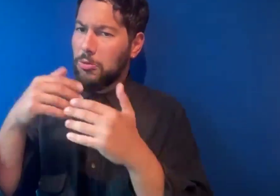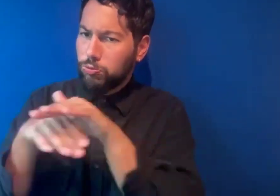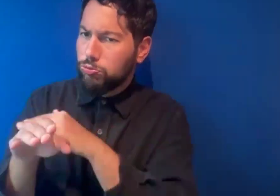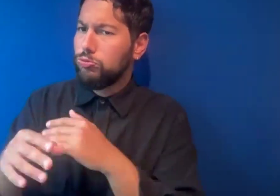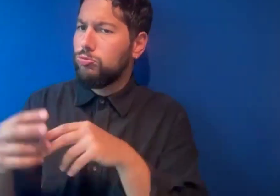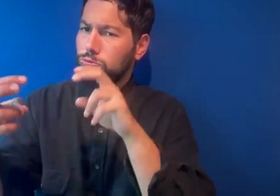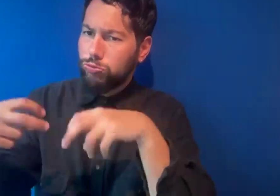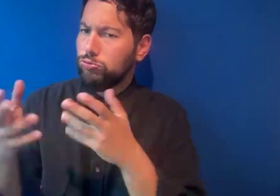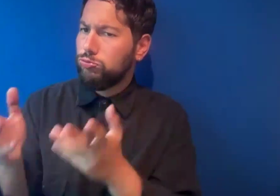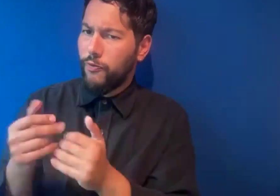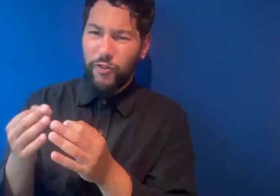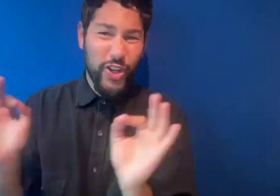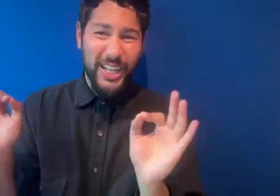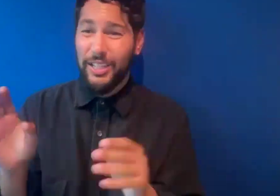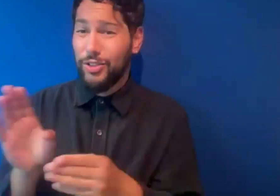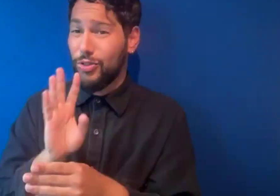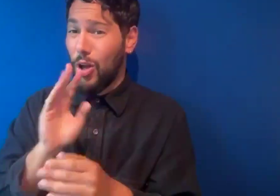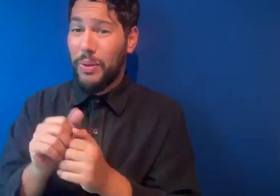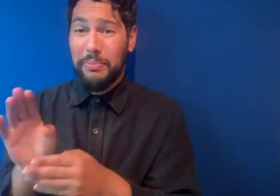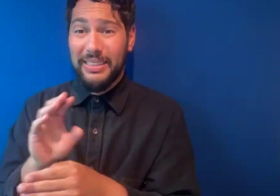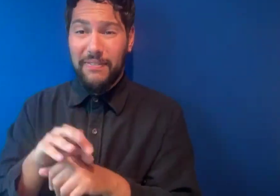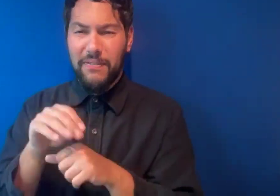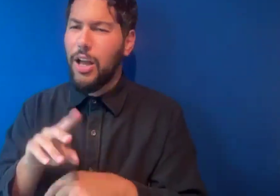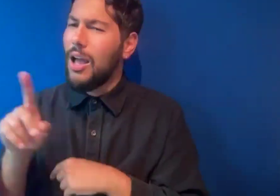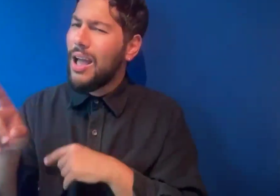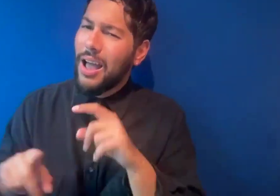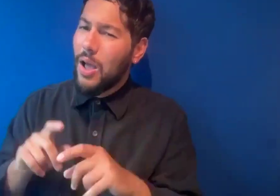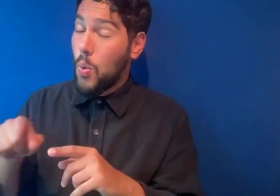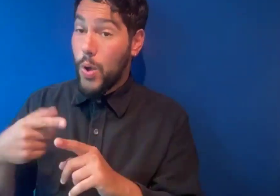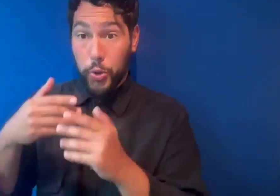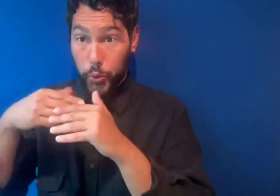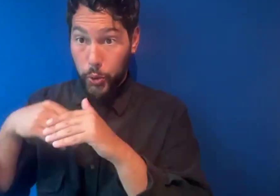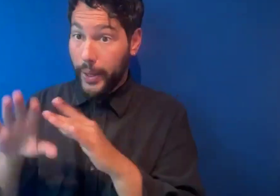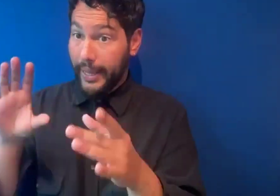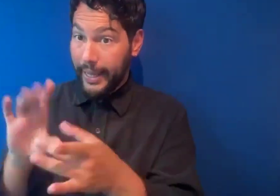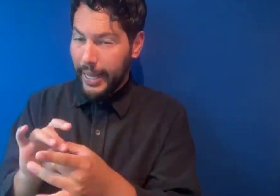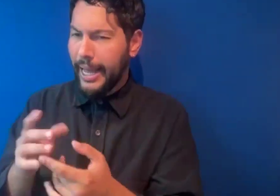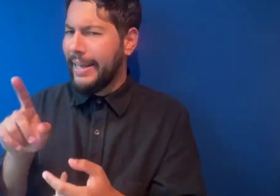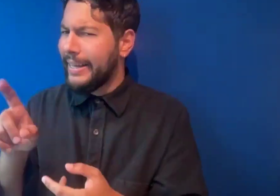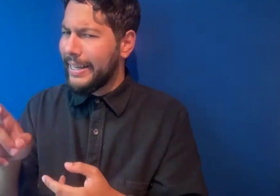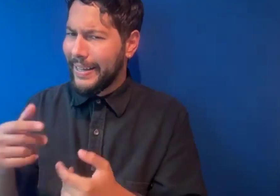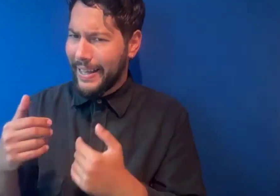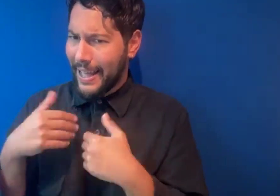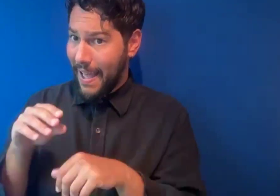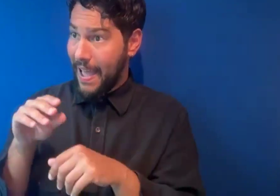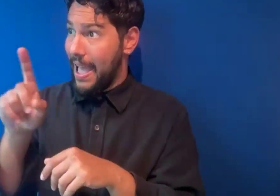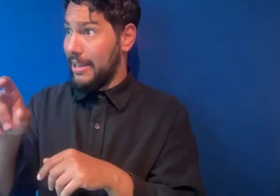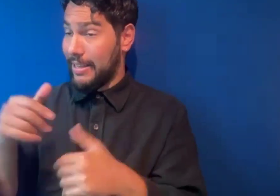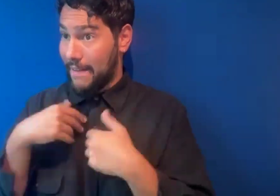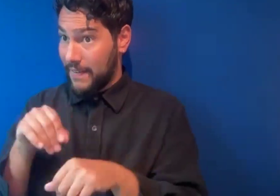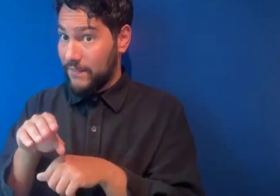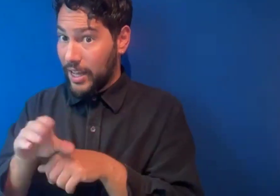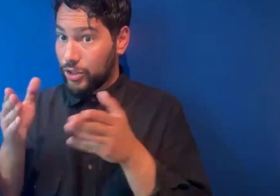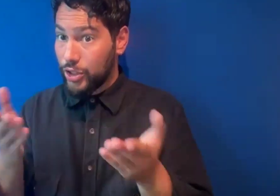for free, talk to a business advisor, and you ask, when you go and connect with them, you say, is there an advisor here